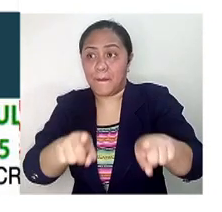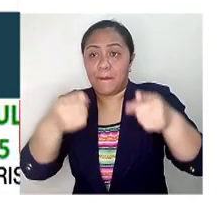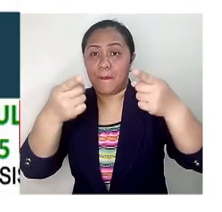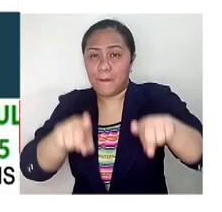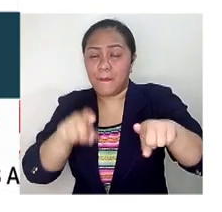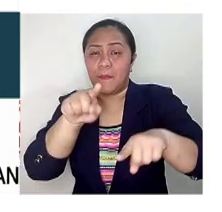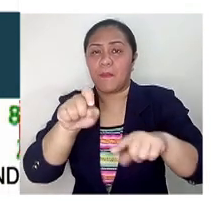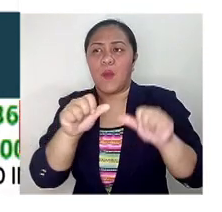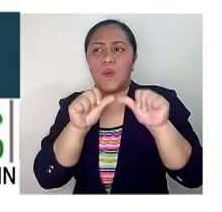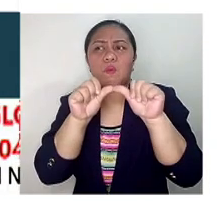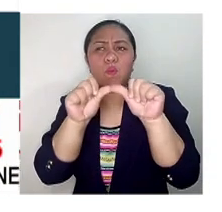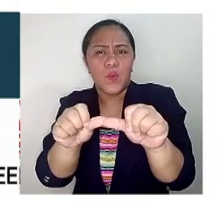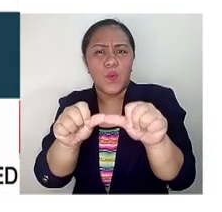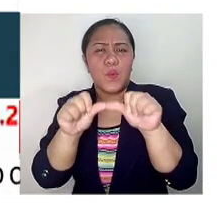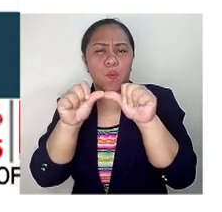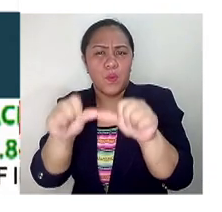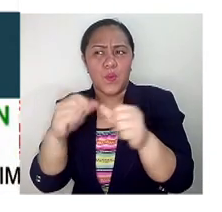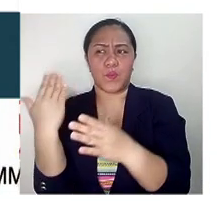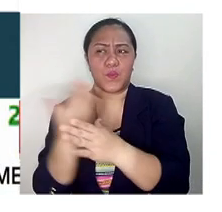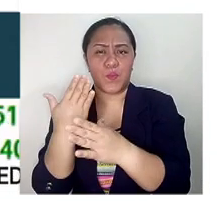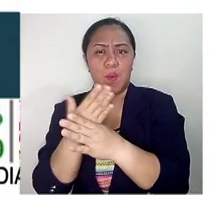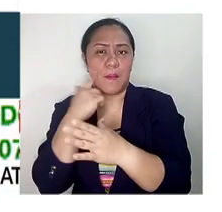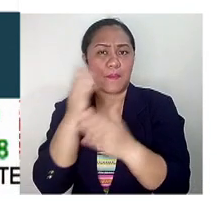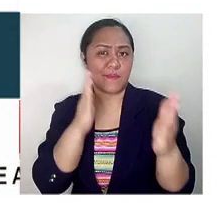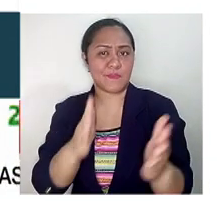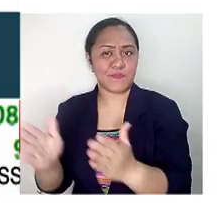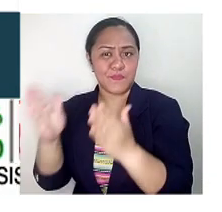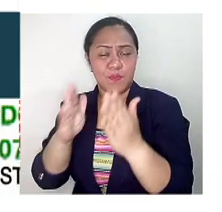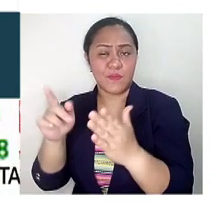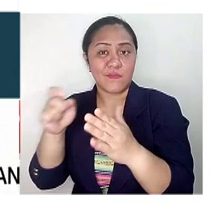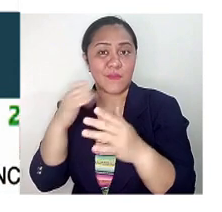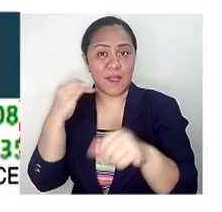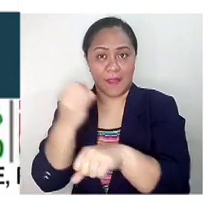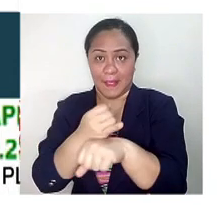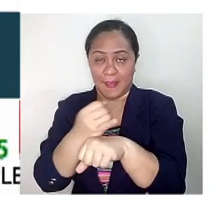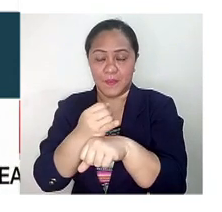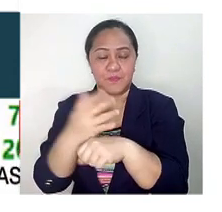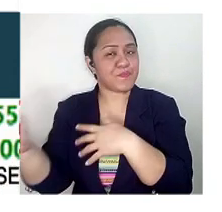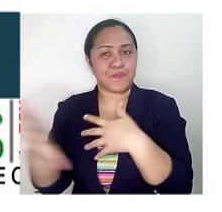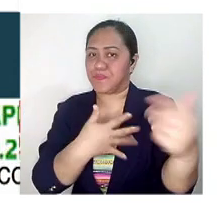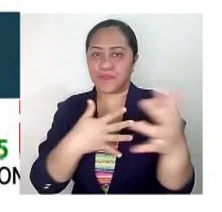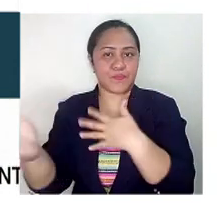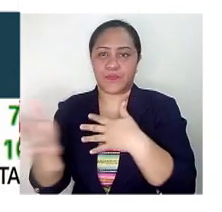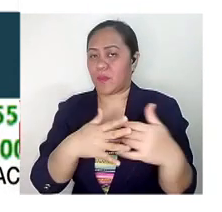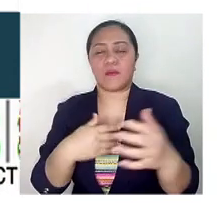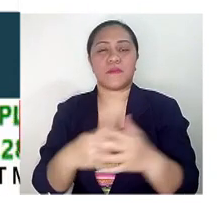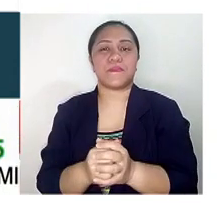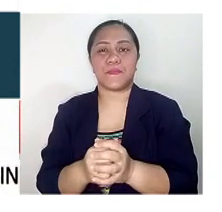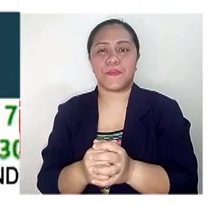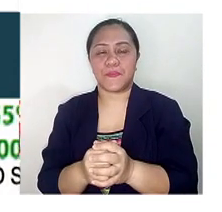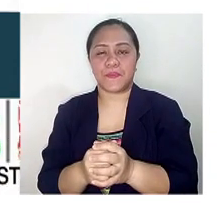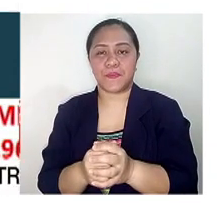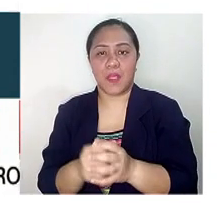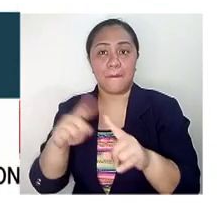continue undisturbed with their plans for these islands, despite everything else. But the problem there